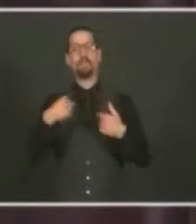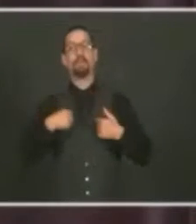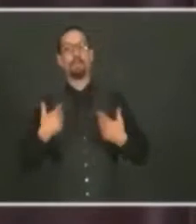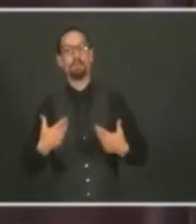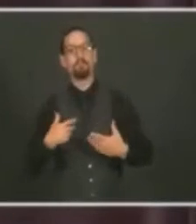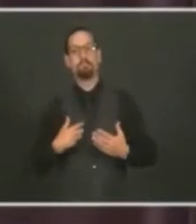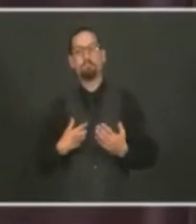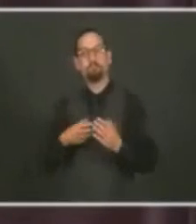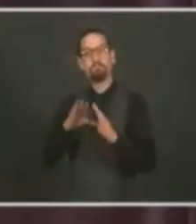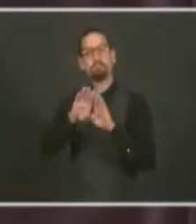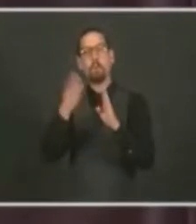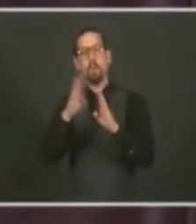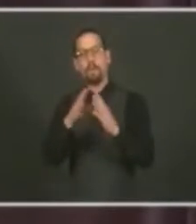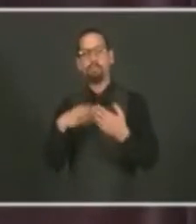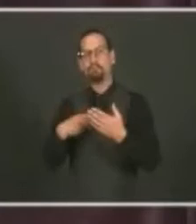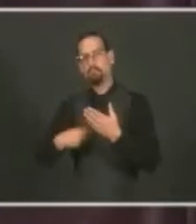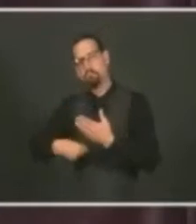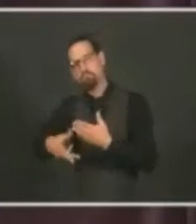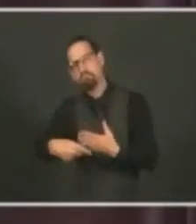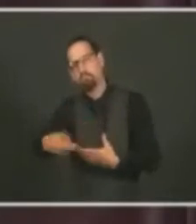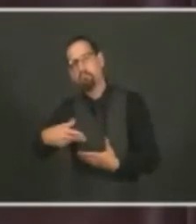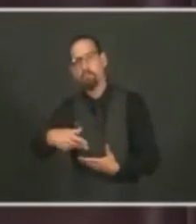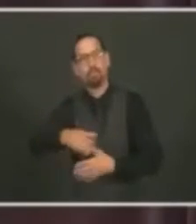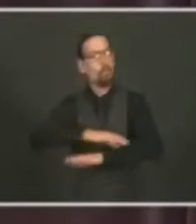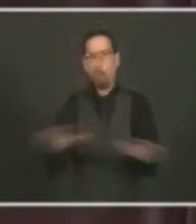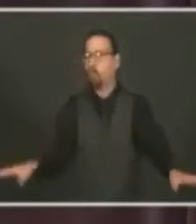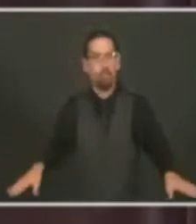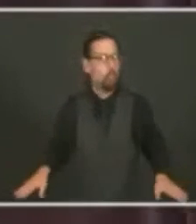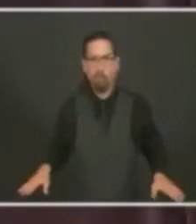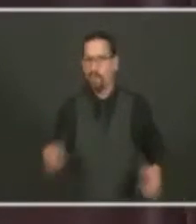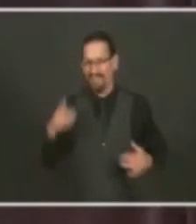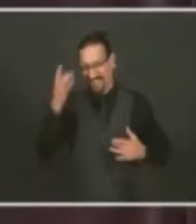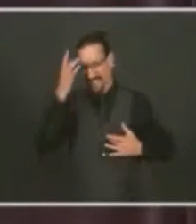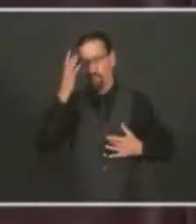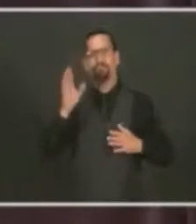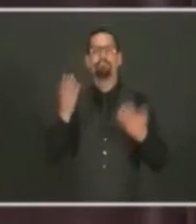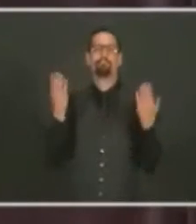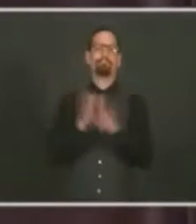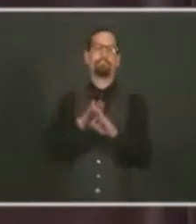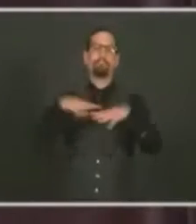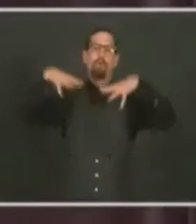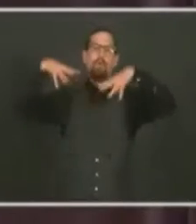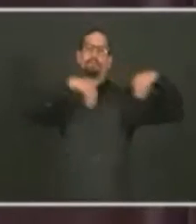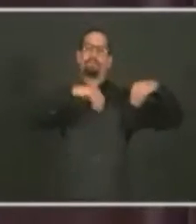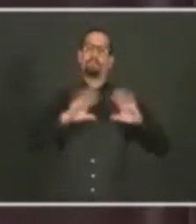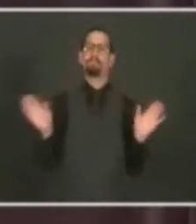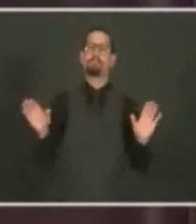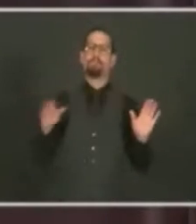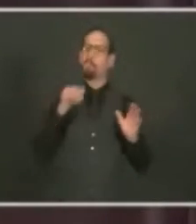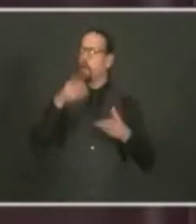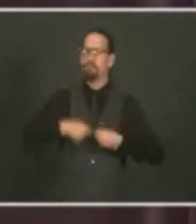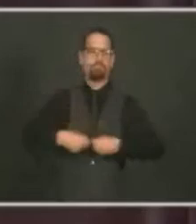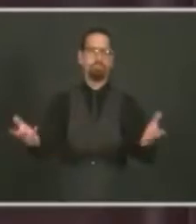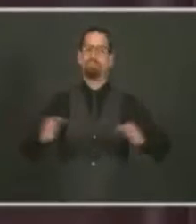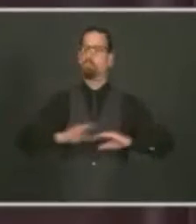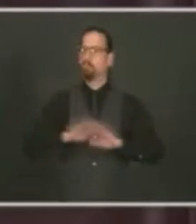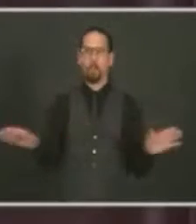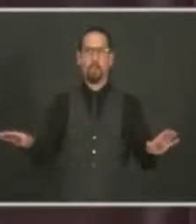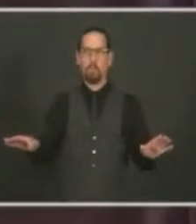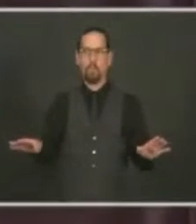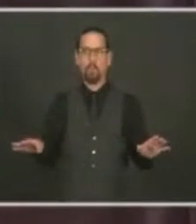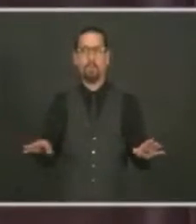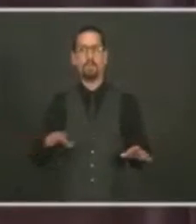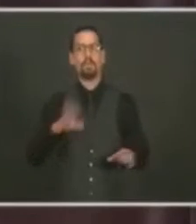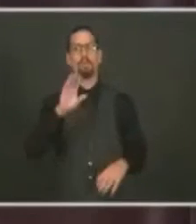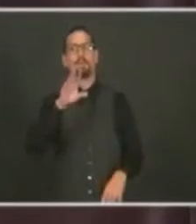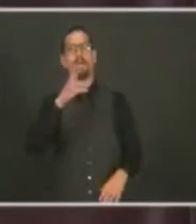All parents should do a symptom check with their children before heading out, please. That